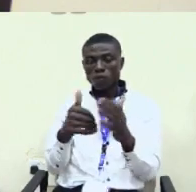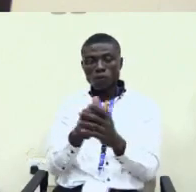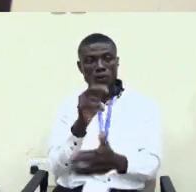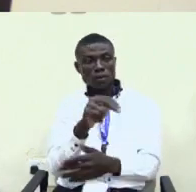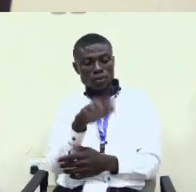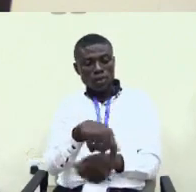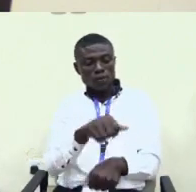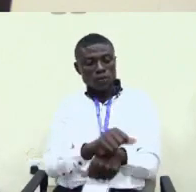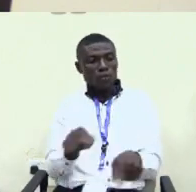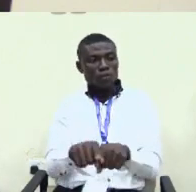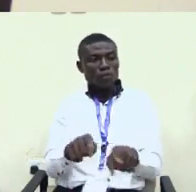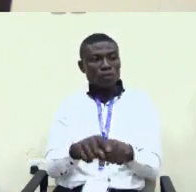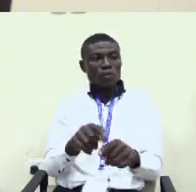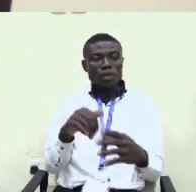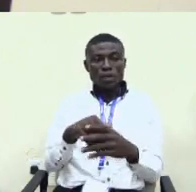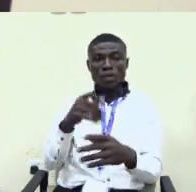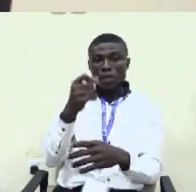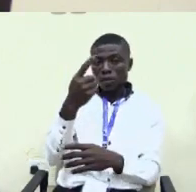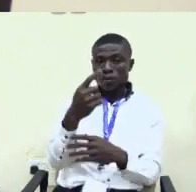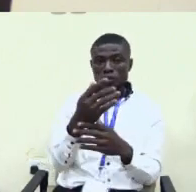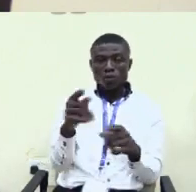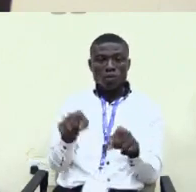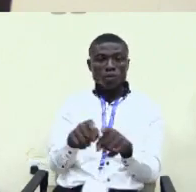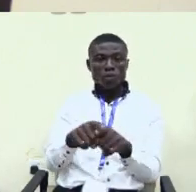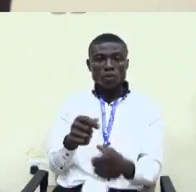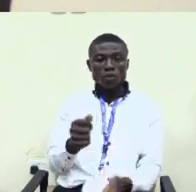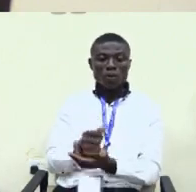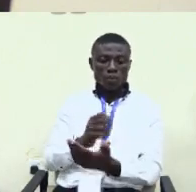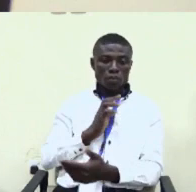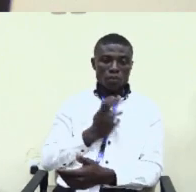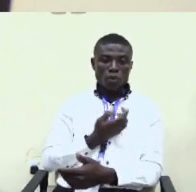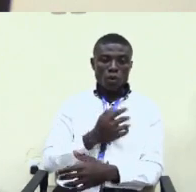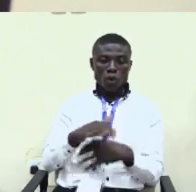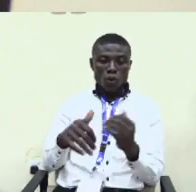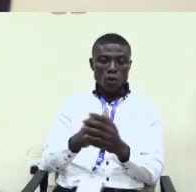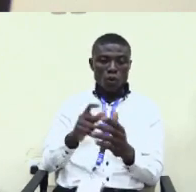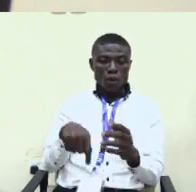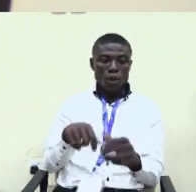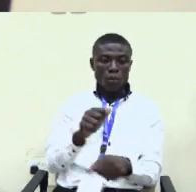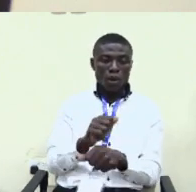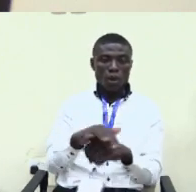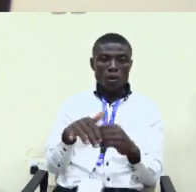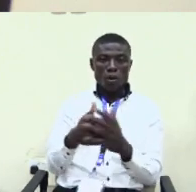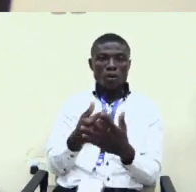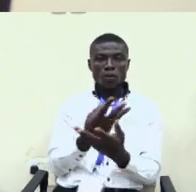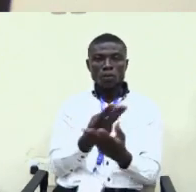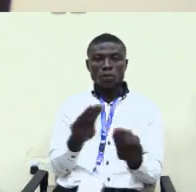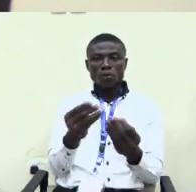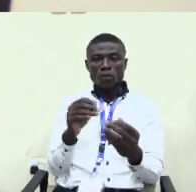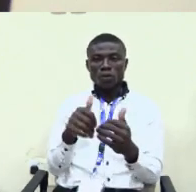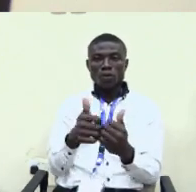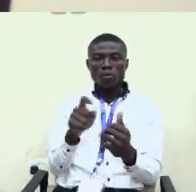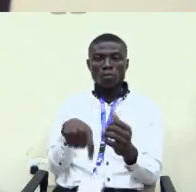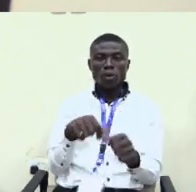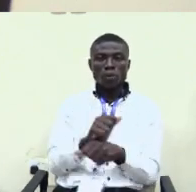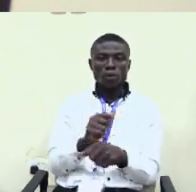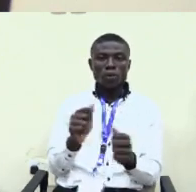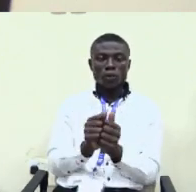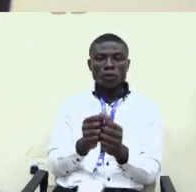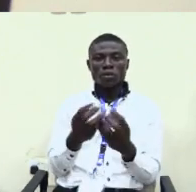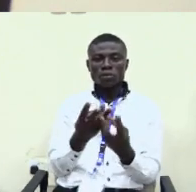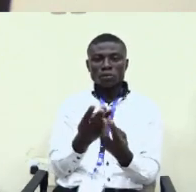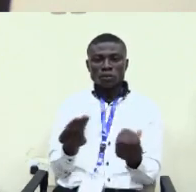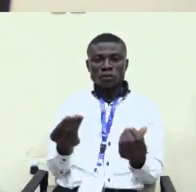needs. And in understanding this, it also helped us to tailor solutions, to customize